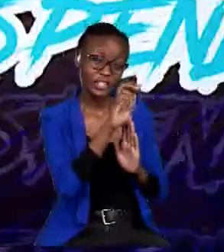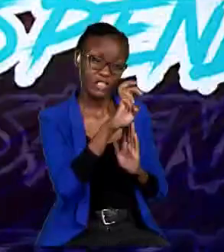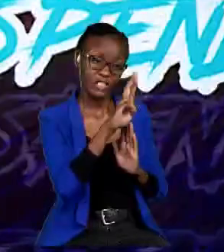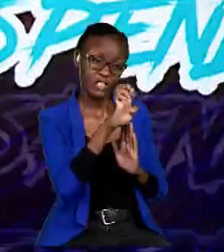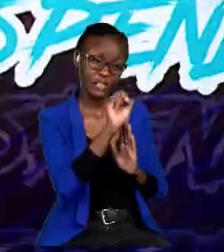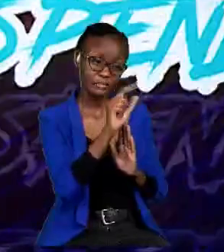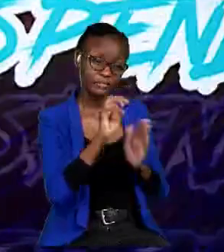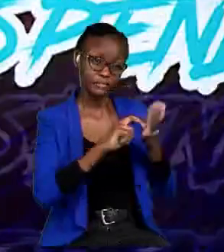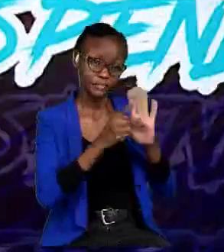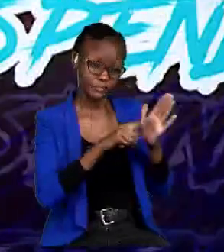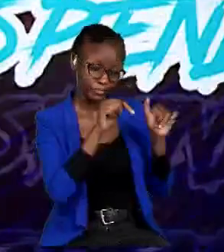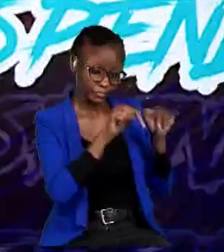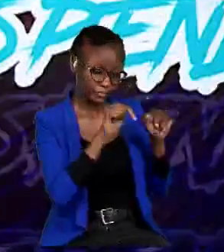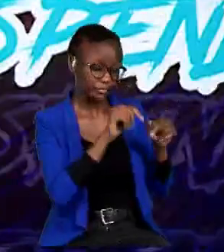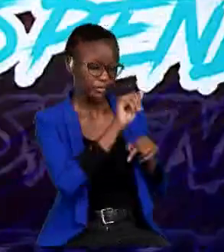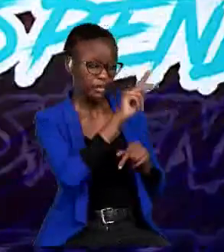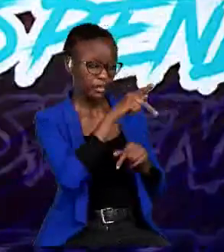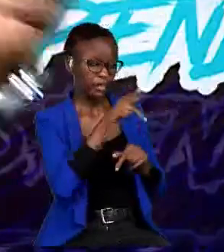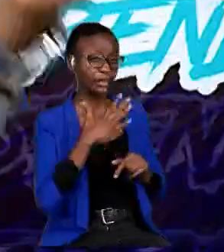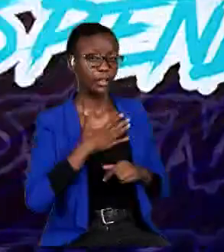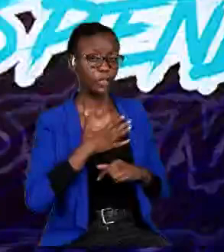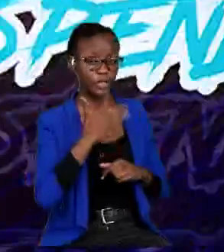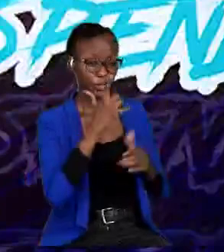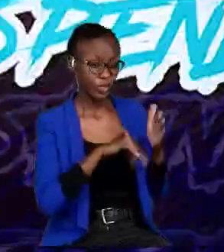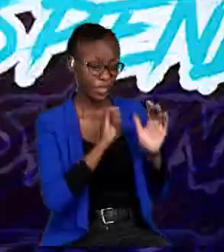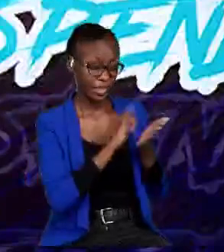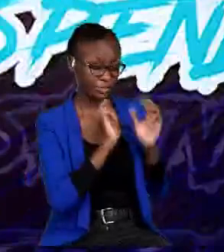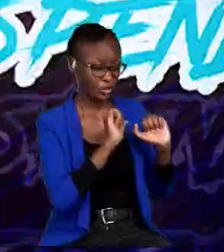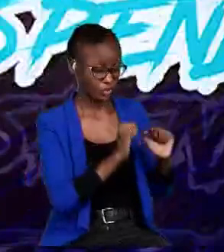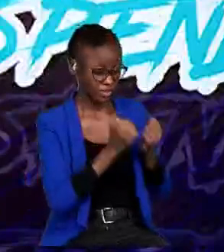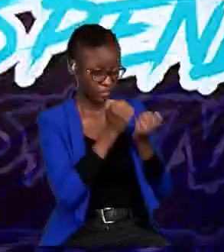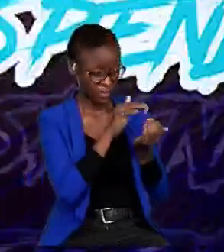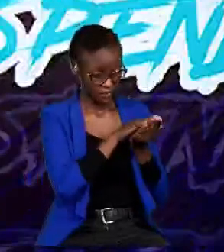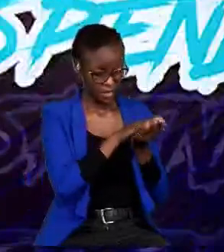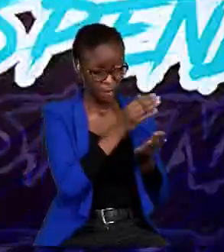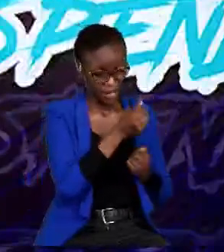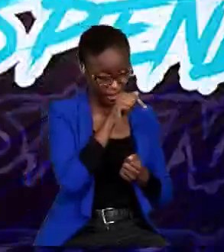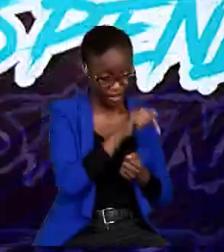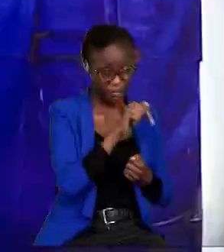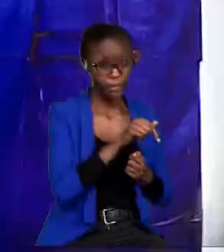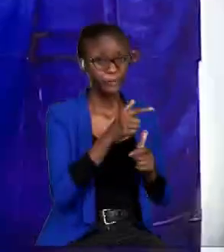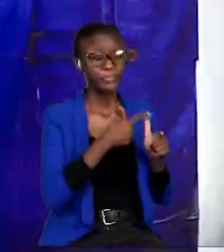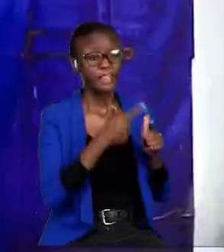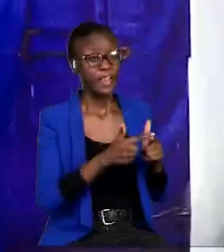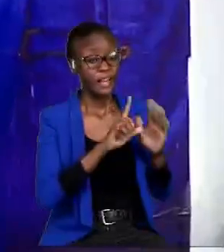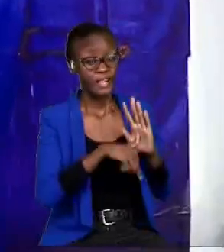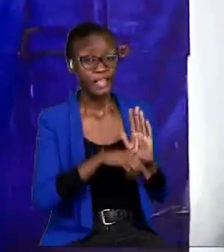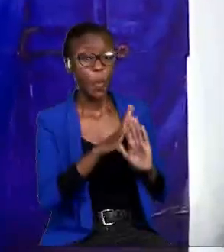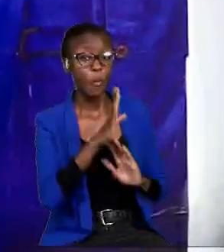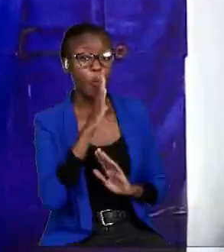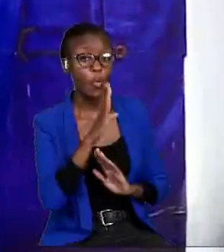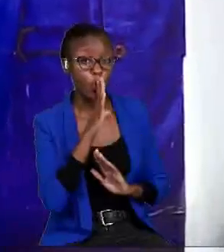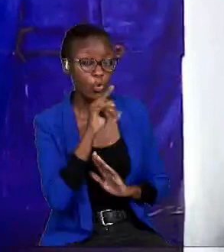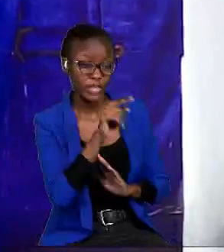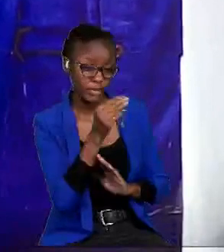telling you at Sortika is that you can save to fund your emergency and borrow this money to